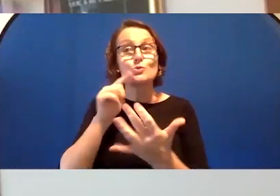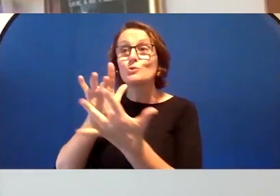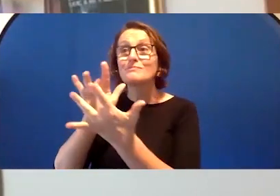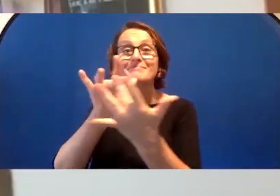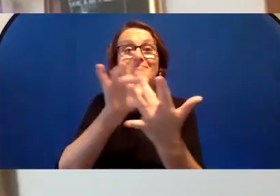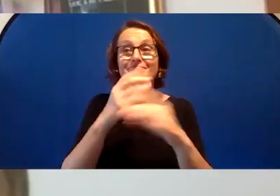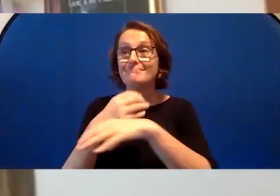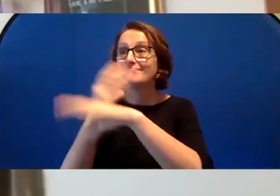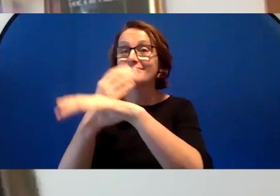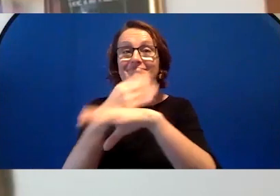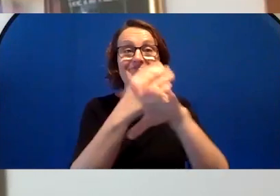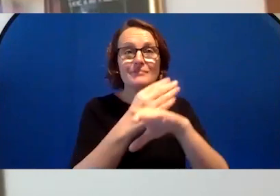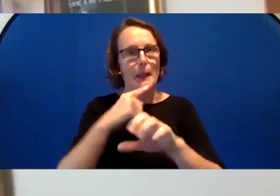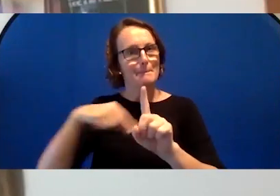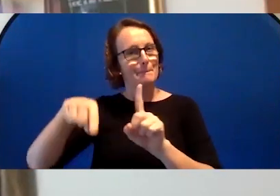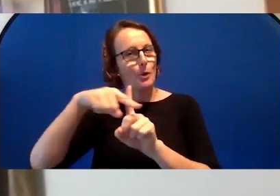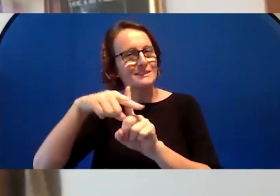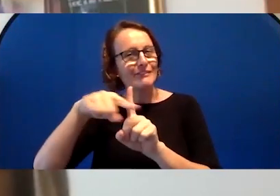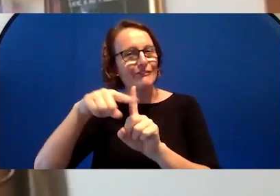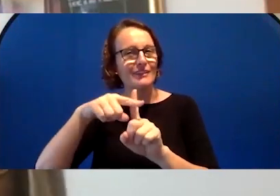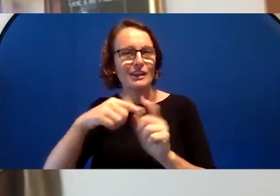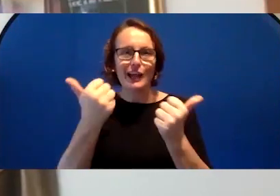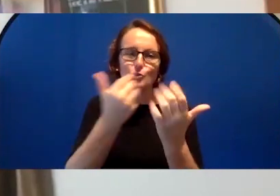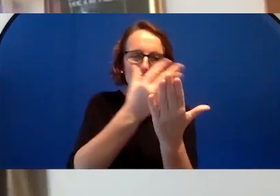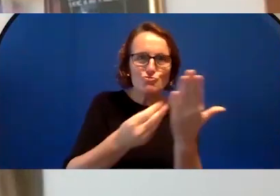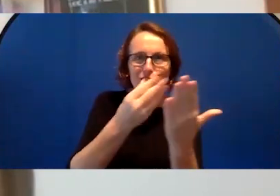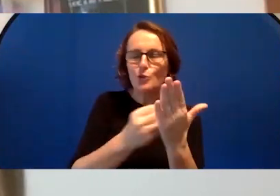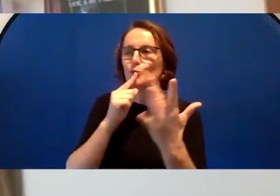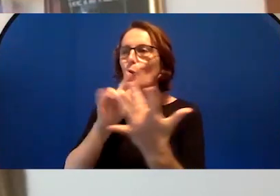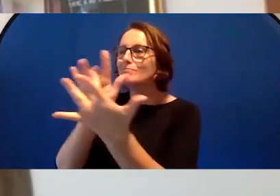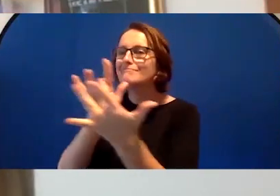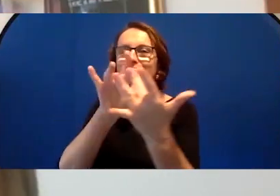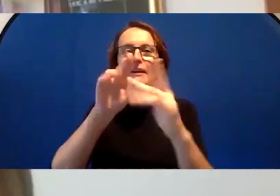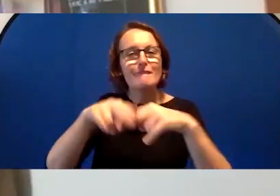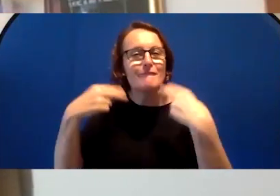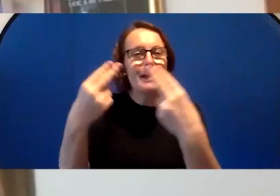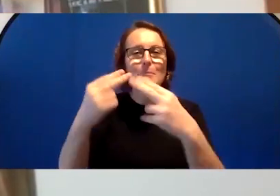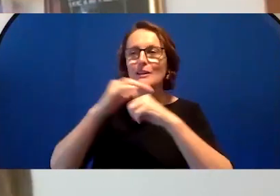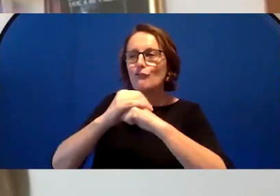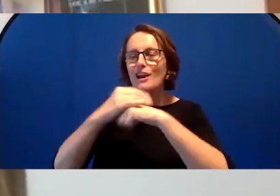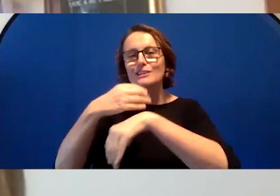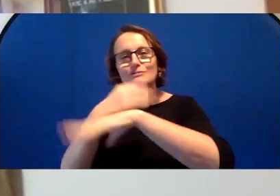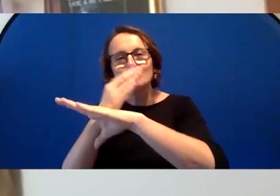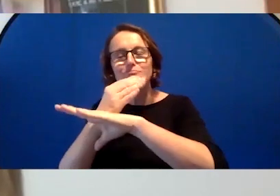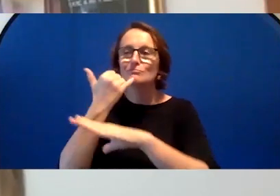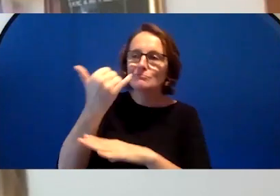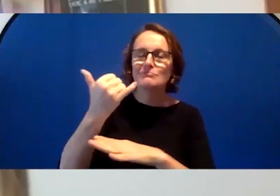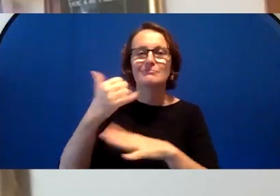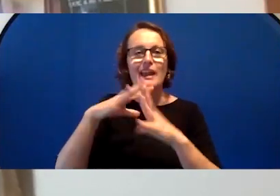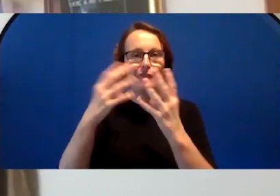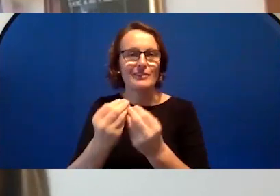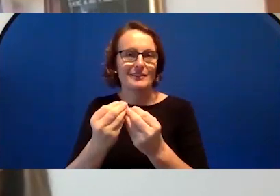So people sharing really great resources or staying in touch with loved ones or people that you might not be able to connect with in